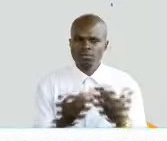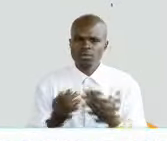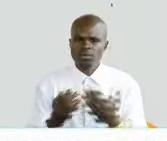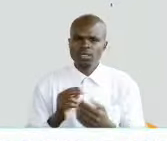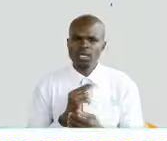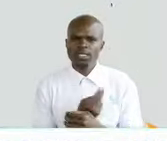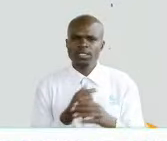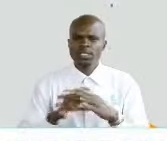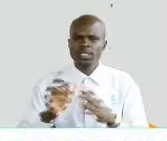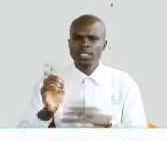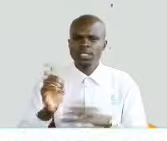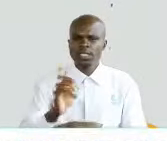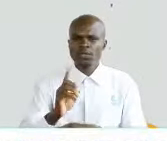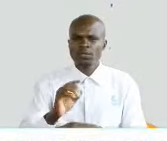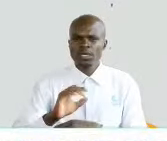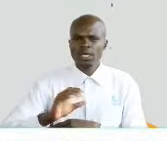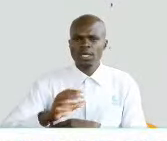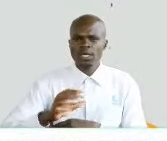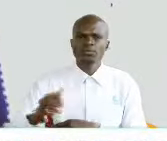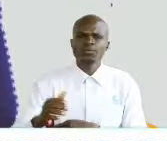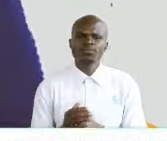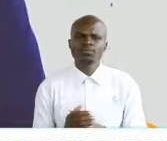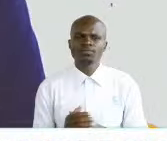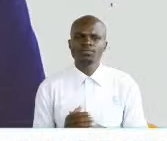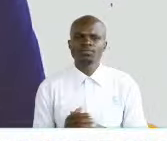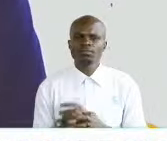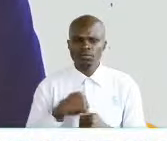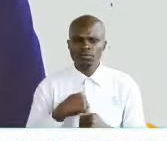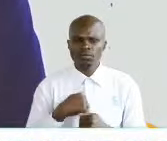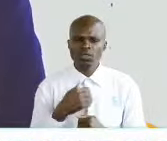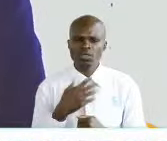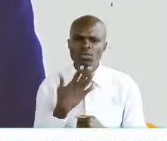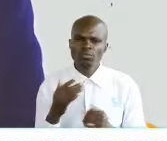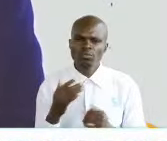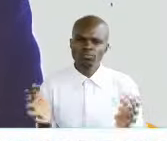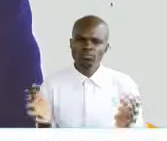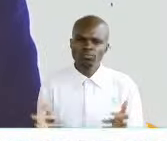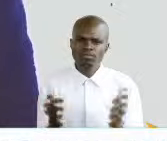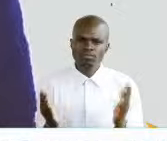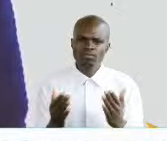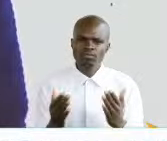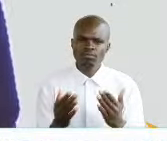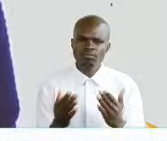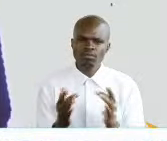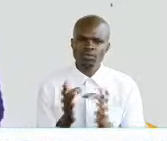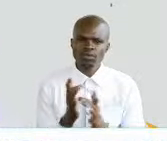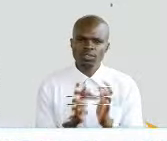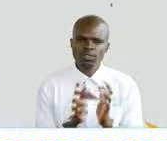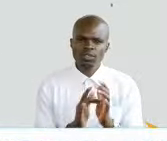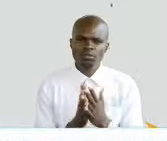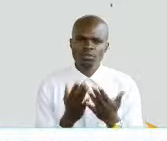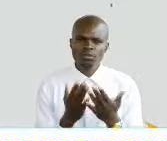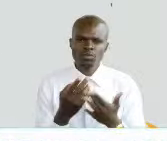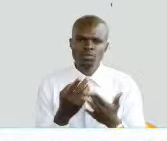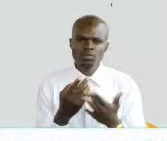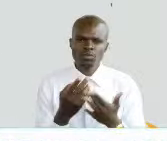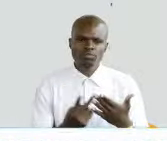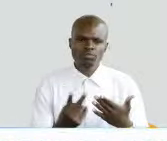Nairobi County. I want to encourage you with the Bible verse, Honorable Wanga.